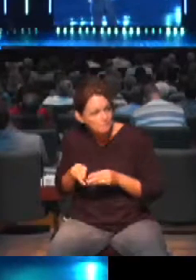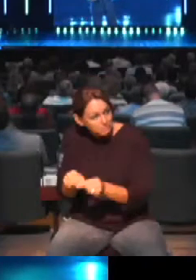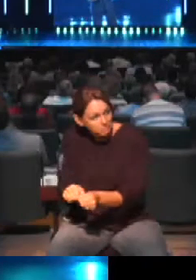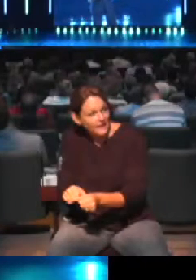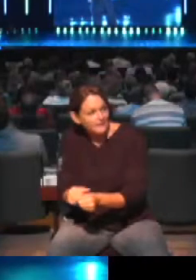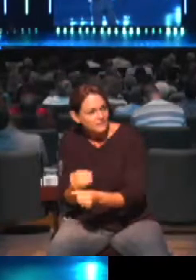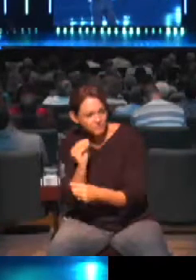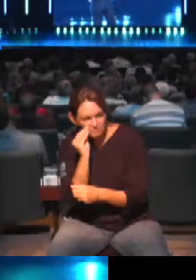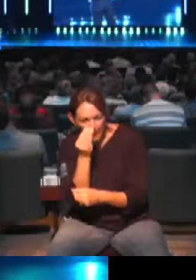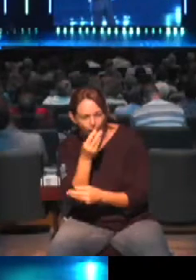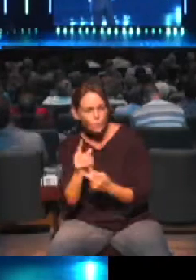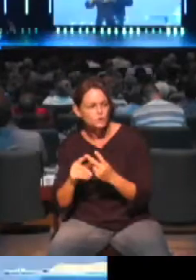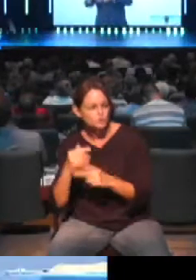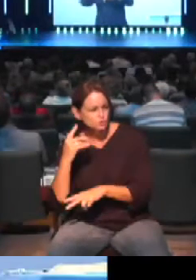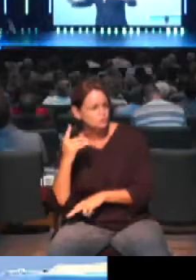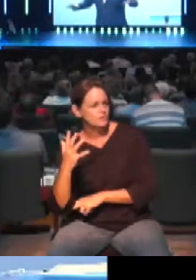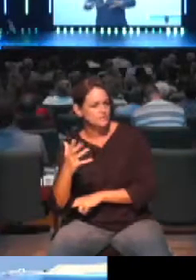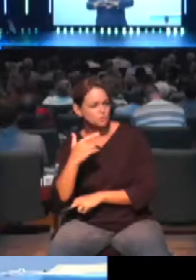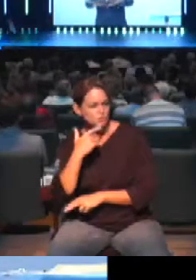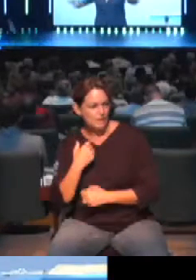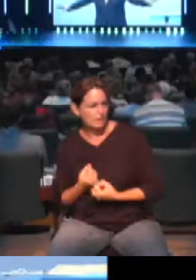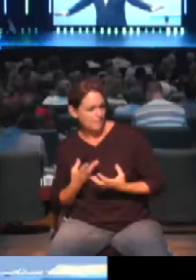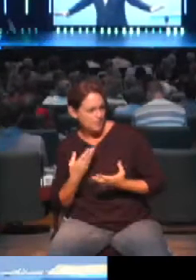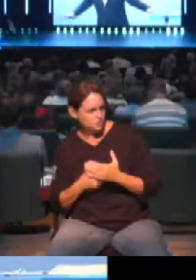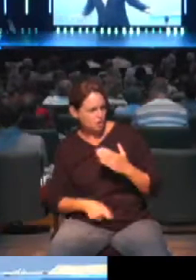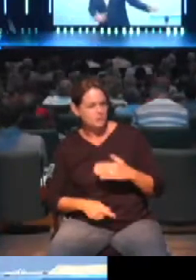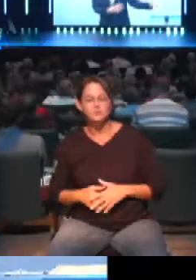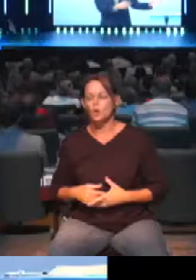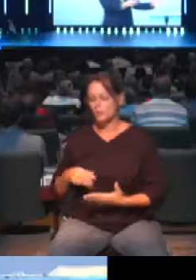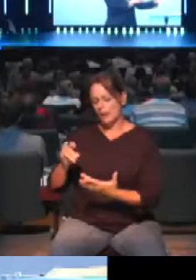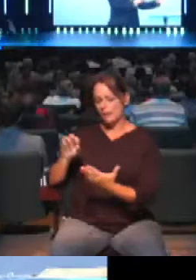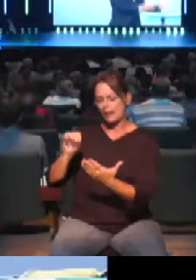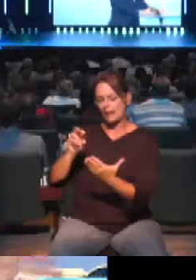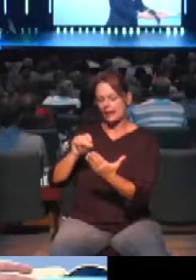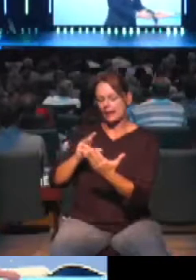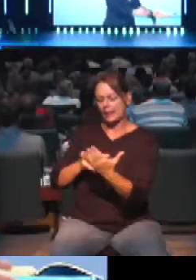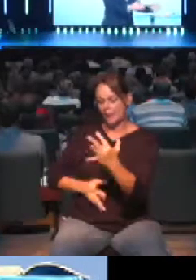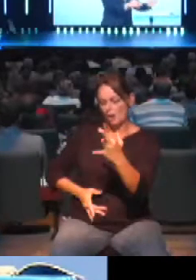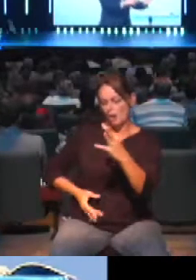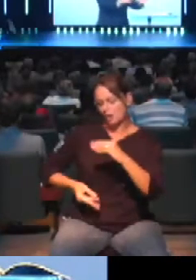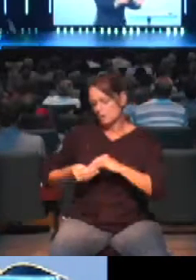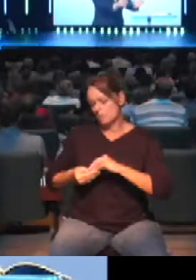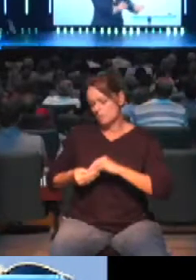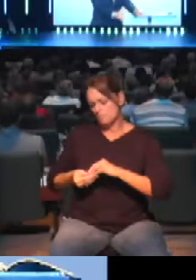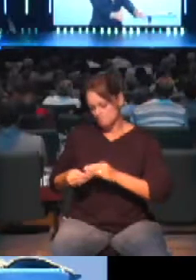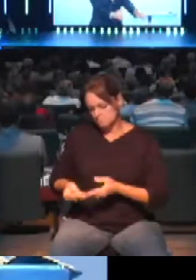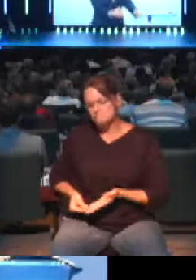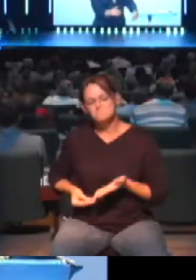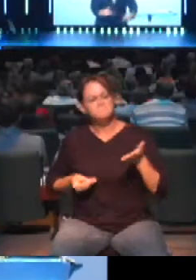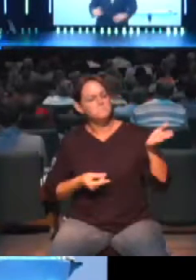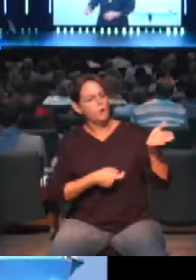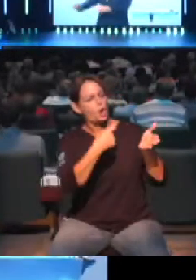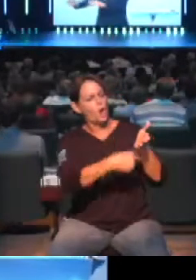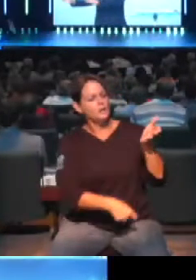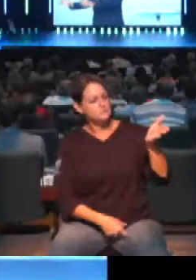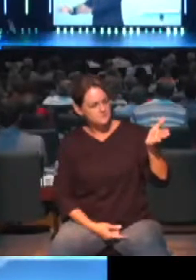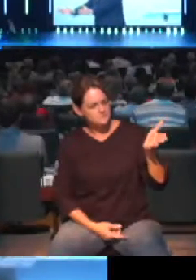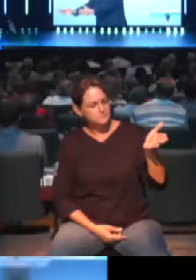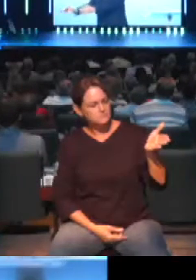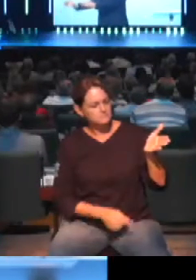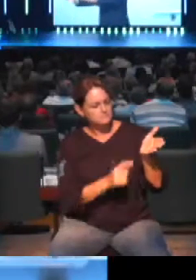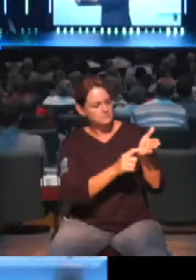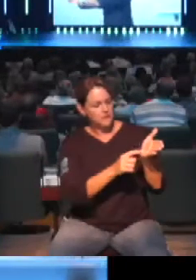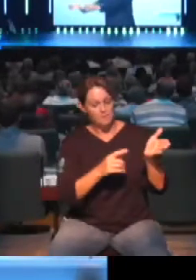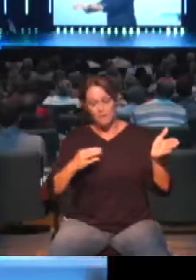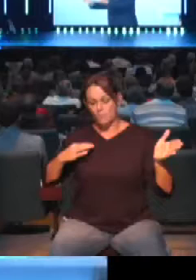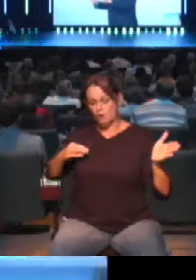plants and, some trees. So you give me the price. You say, this is my total price. This is how much my materials will be. This is how much my labor will be. And my